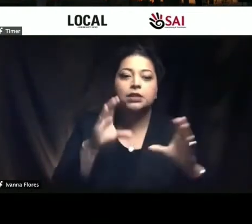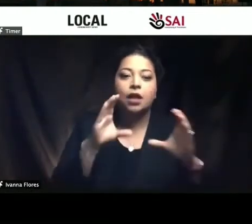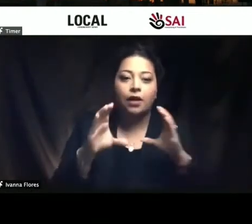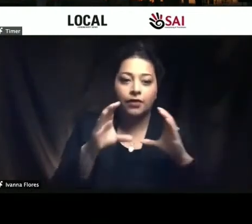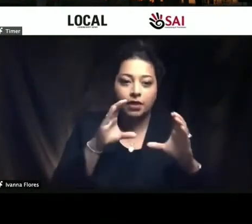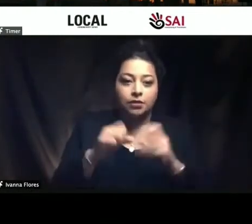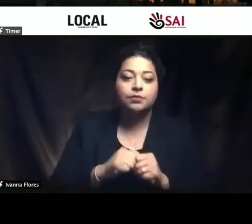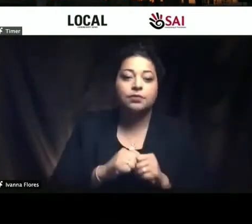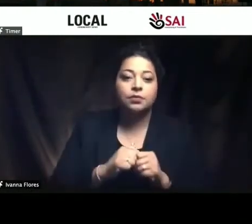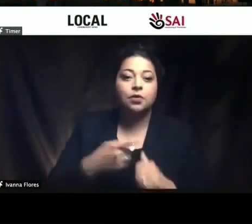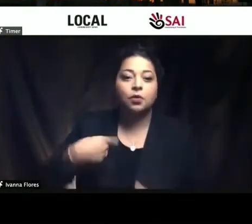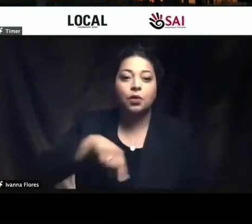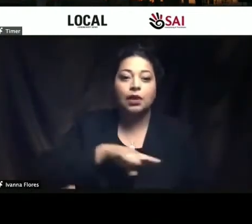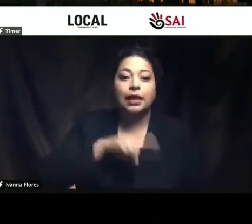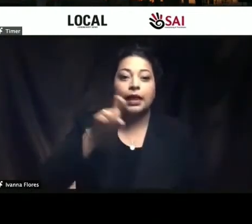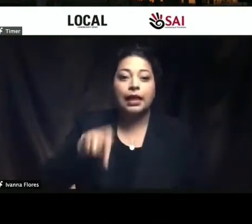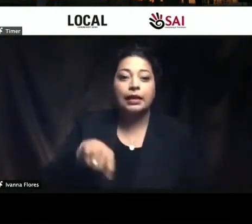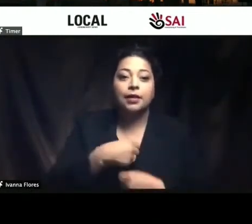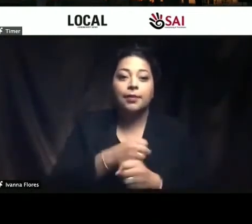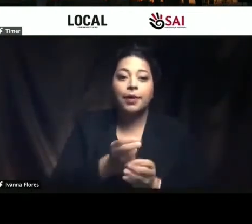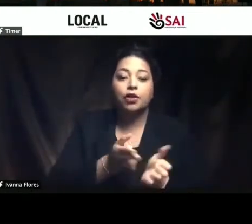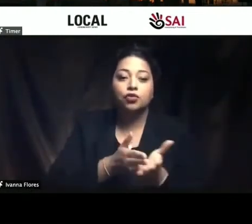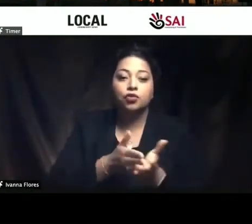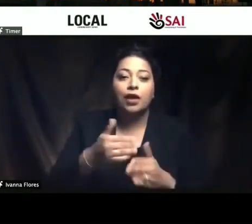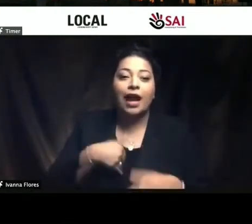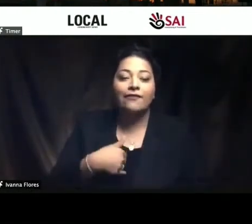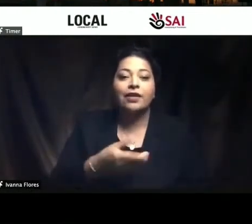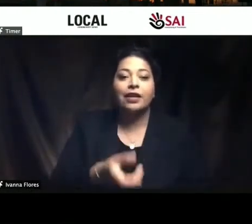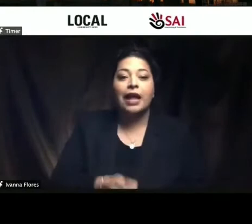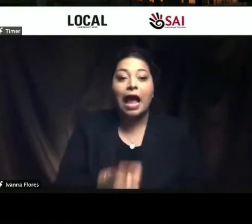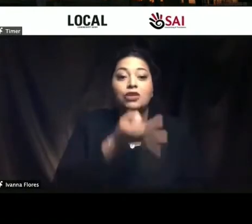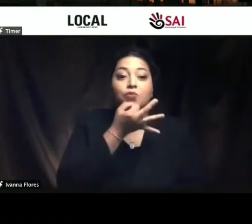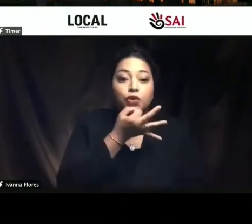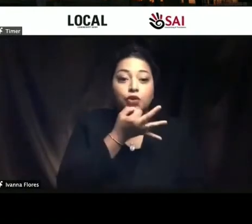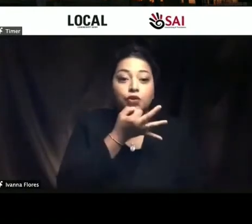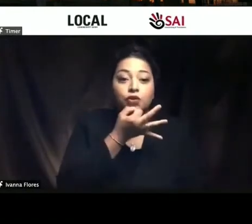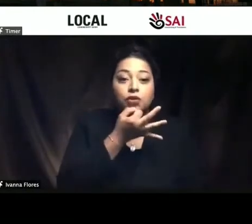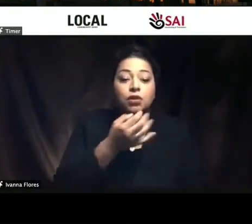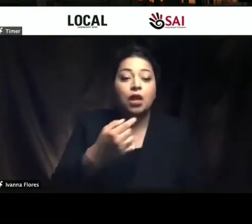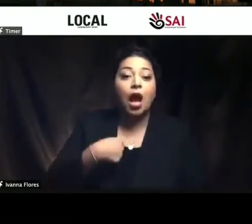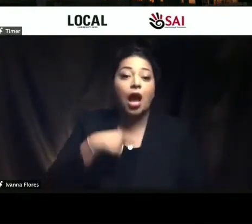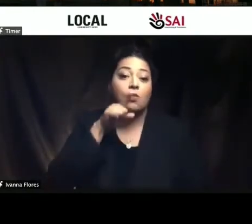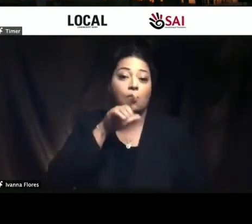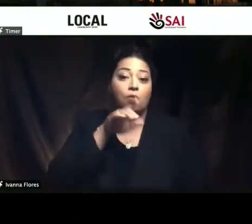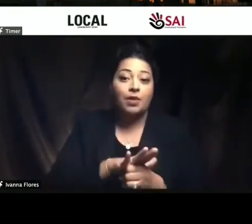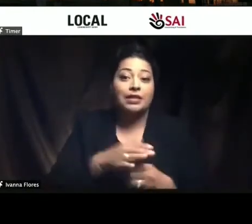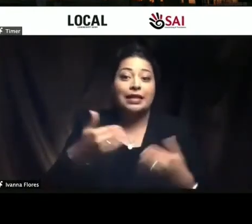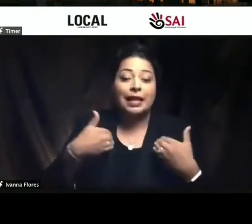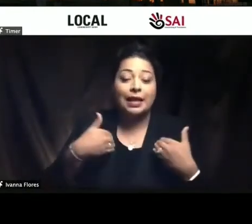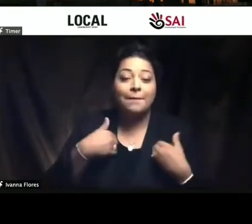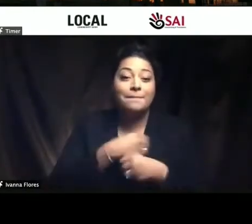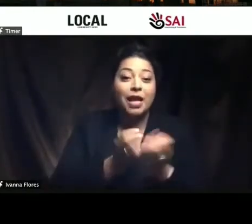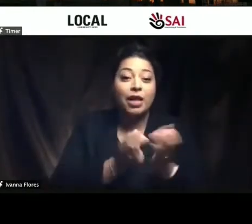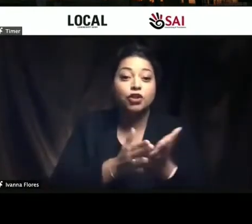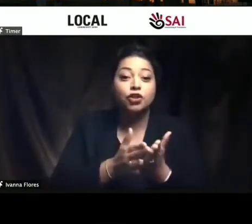We need to make sure there are experts. I am committed to making sure